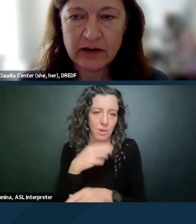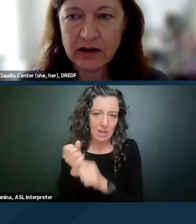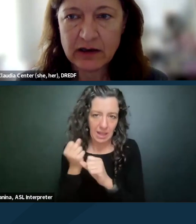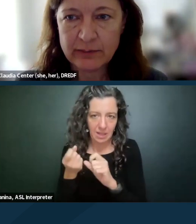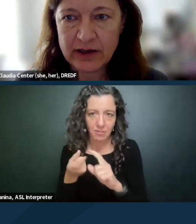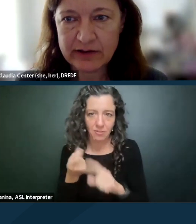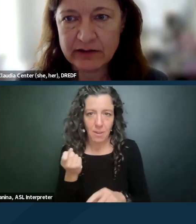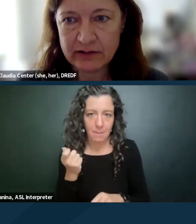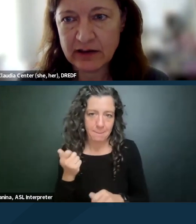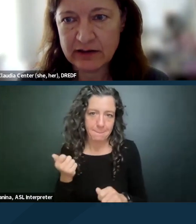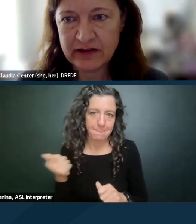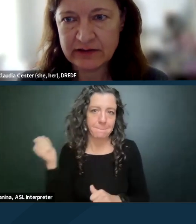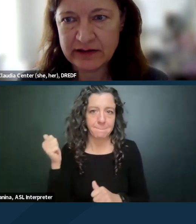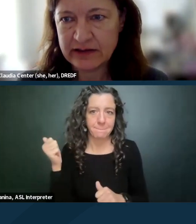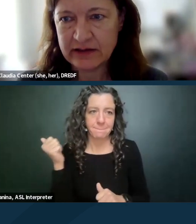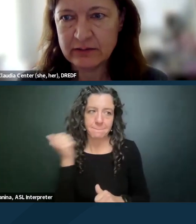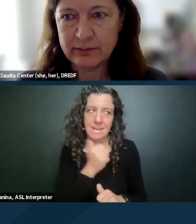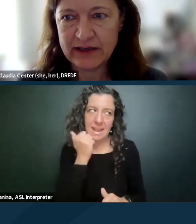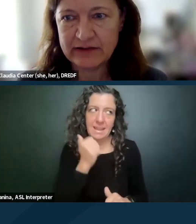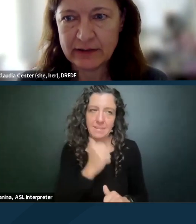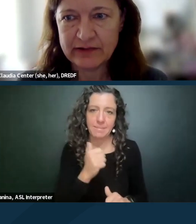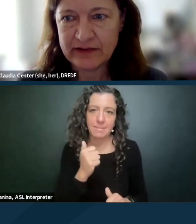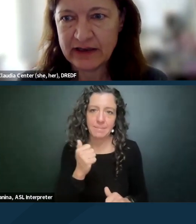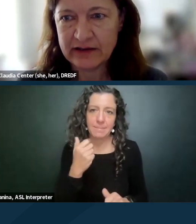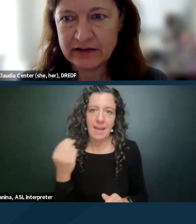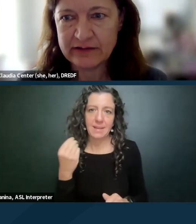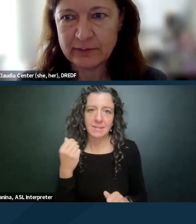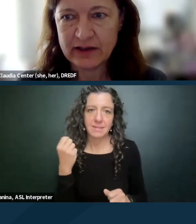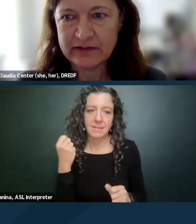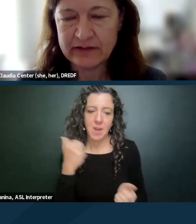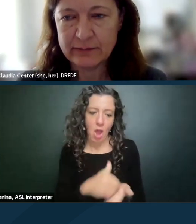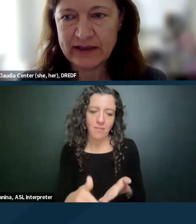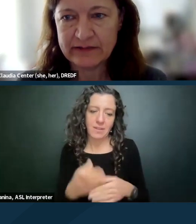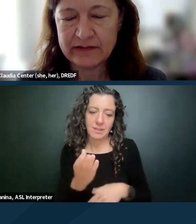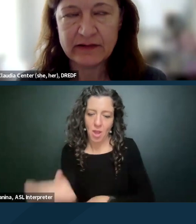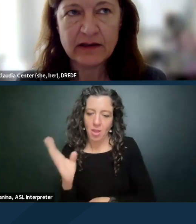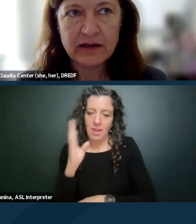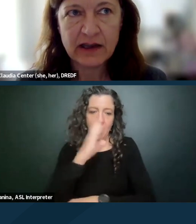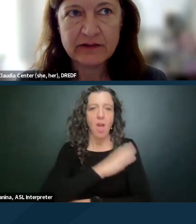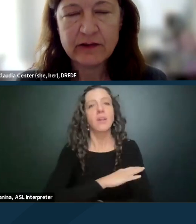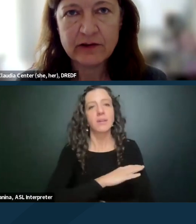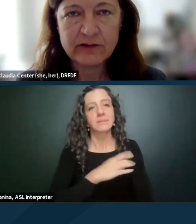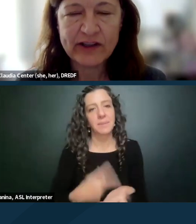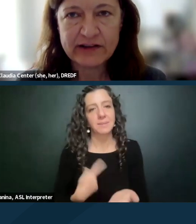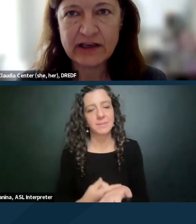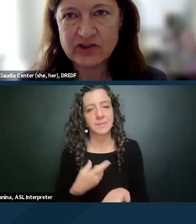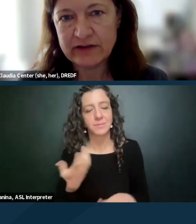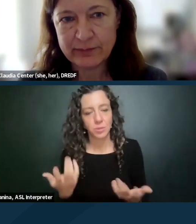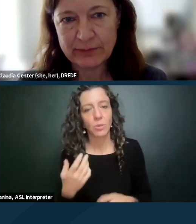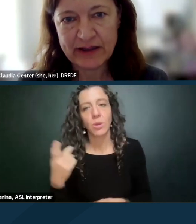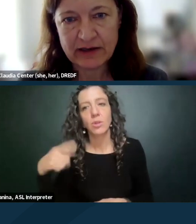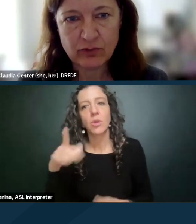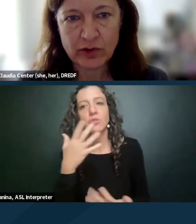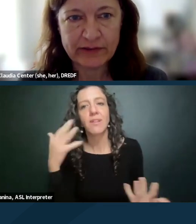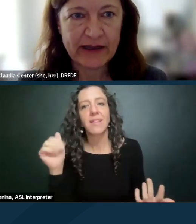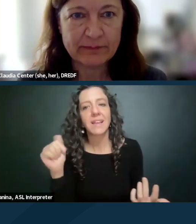out on a daily and many times a day, in some cases, basis. And so those friendly AGs